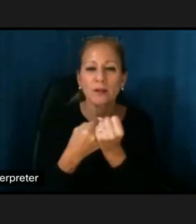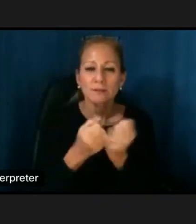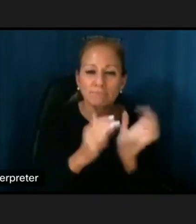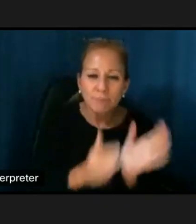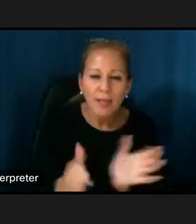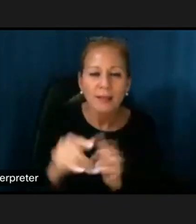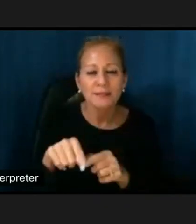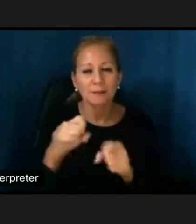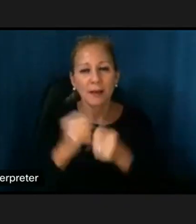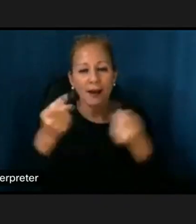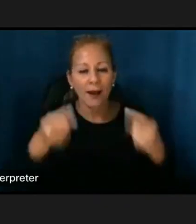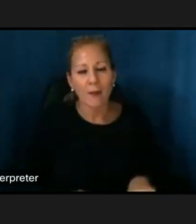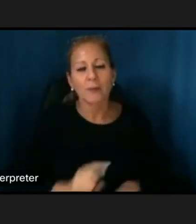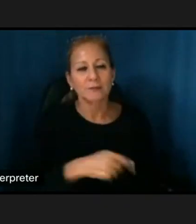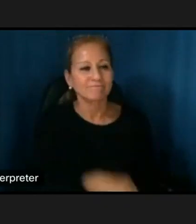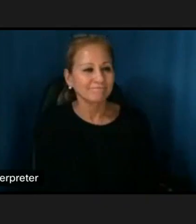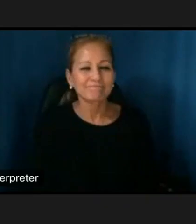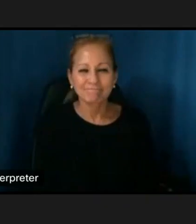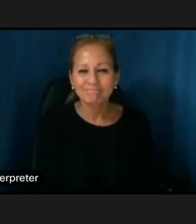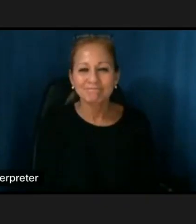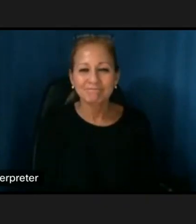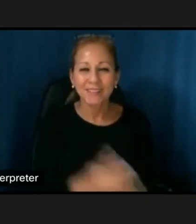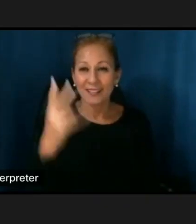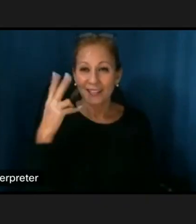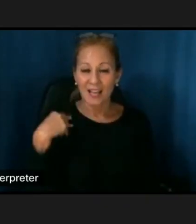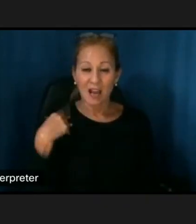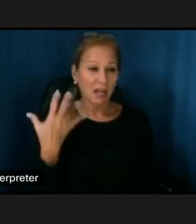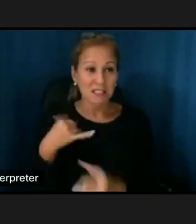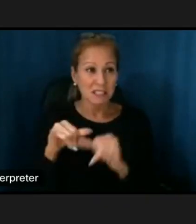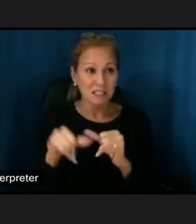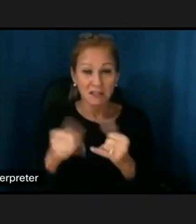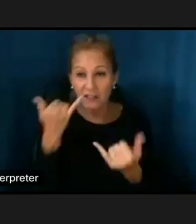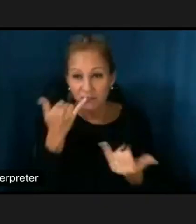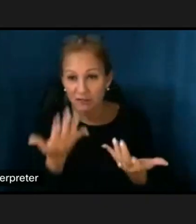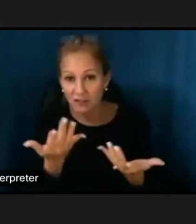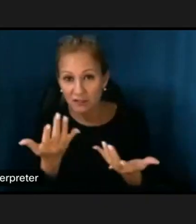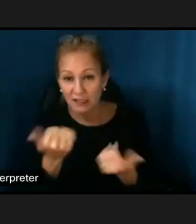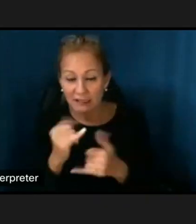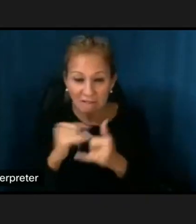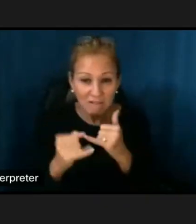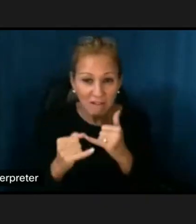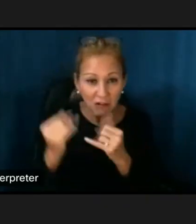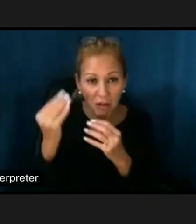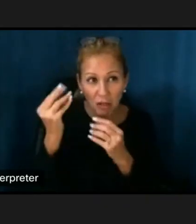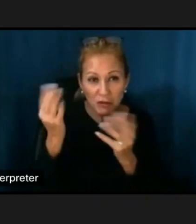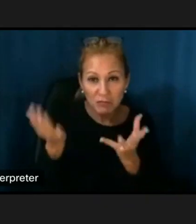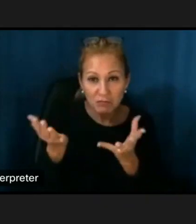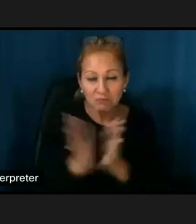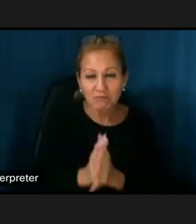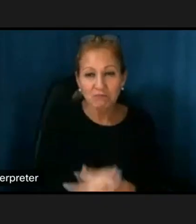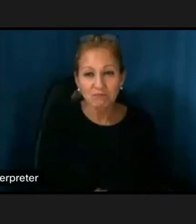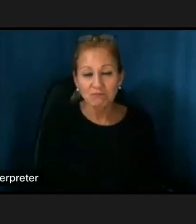happen. And yes, I'll stay on for a couple more minutes in case anybody has any final thoughts. Thank you.